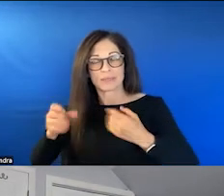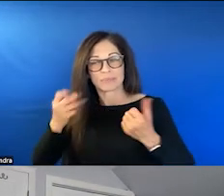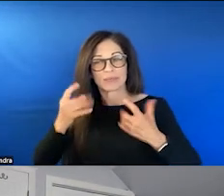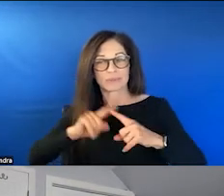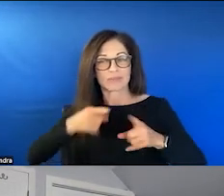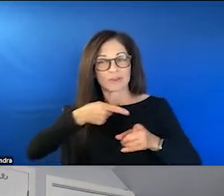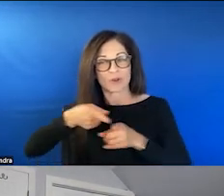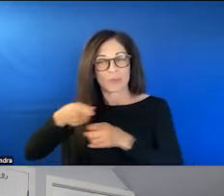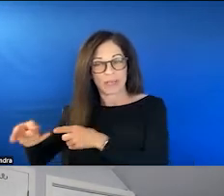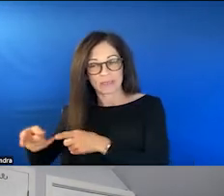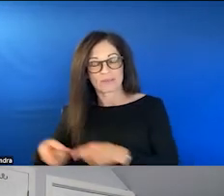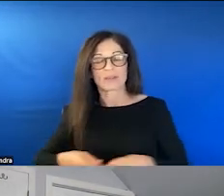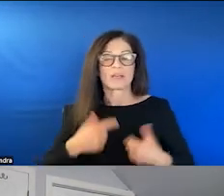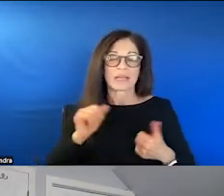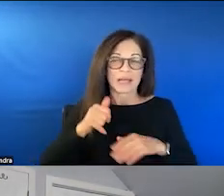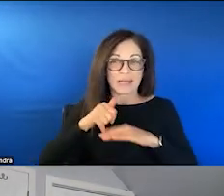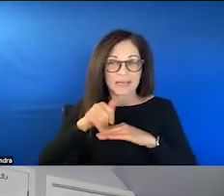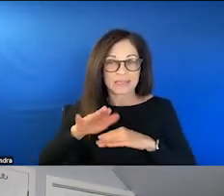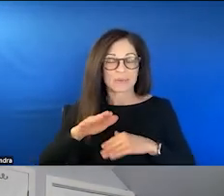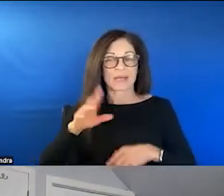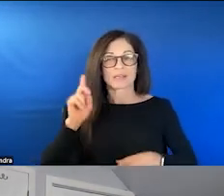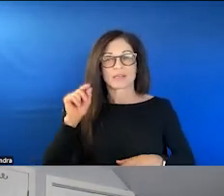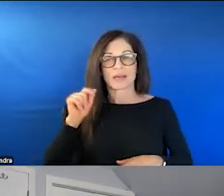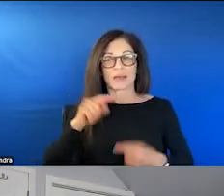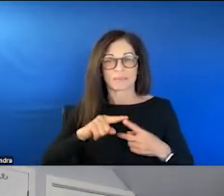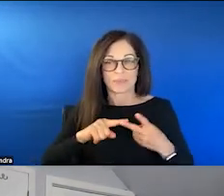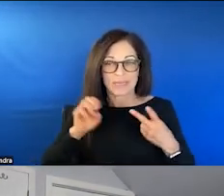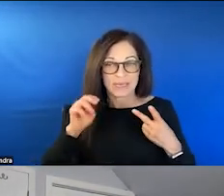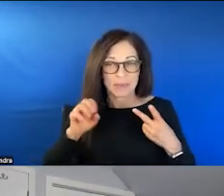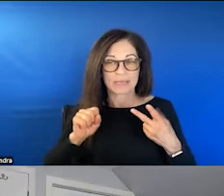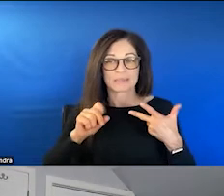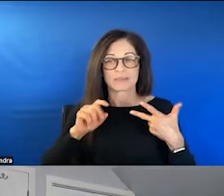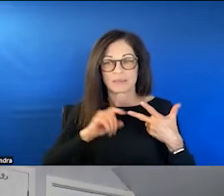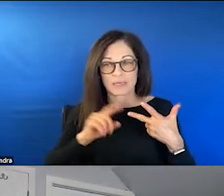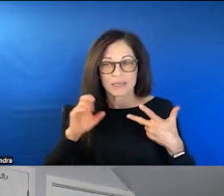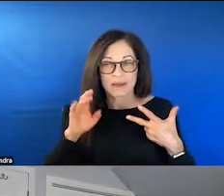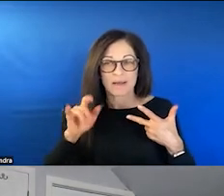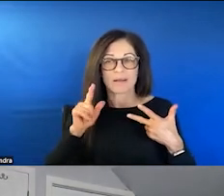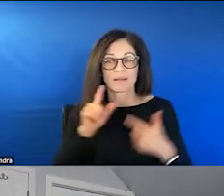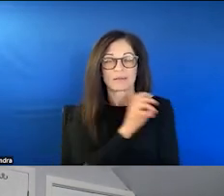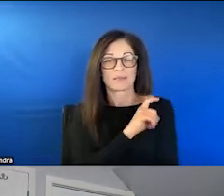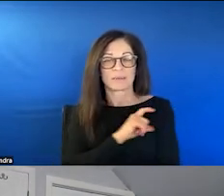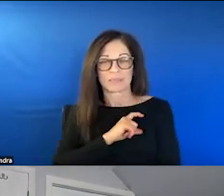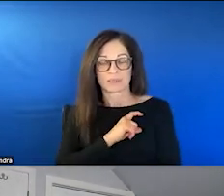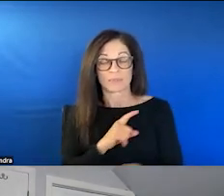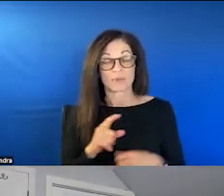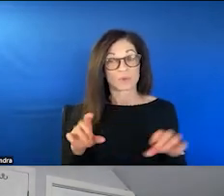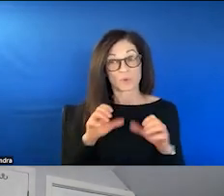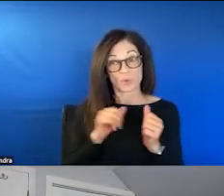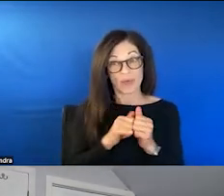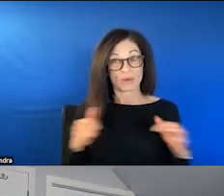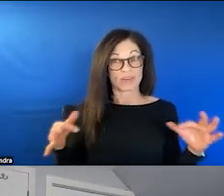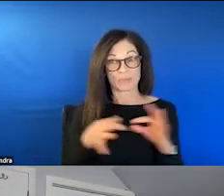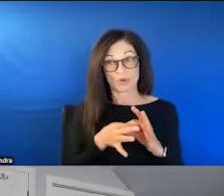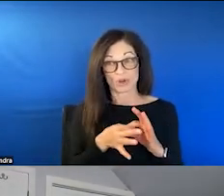In this case, dispatch data, EMS, clinical, police. And to do this, we need to merge and link